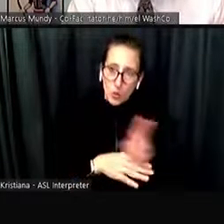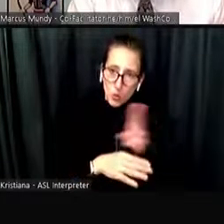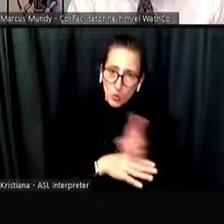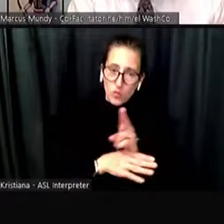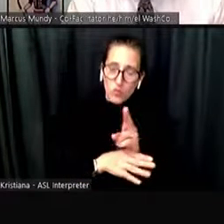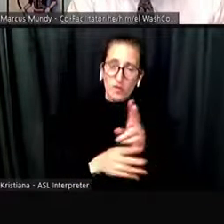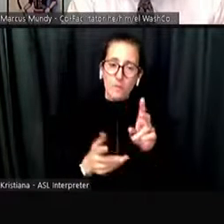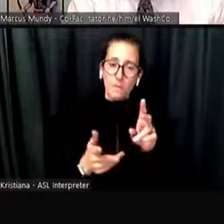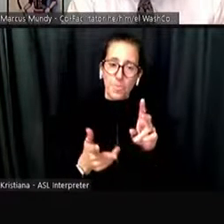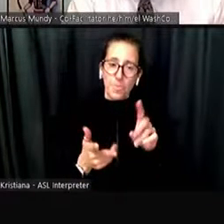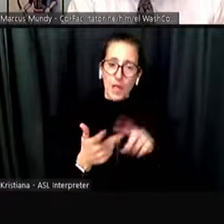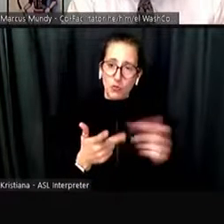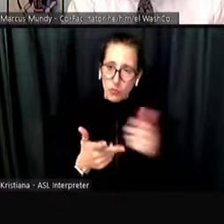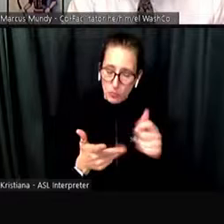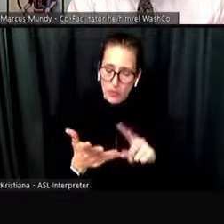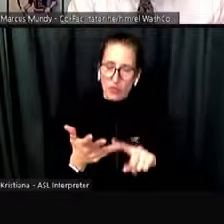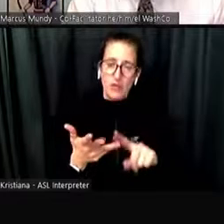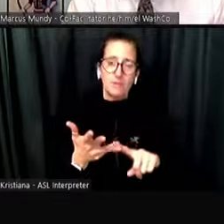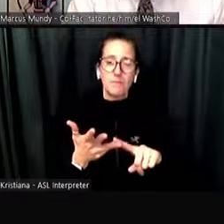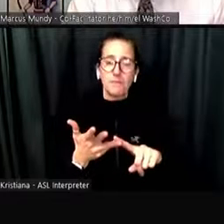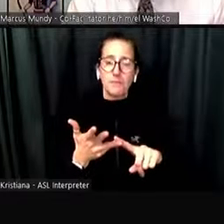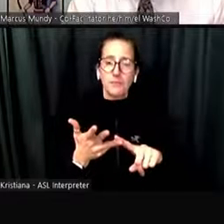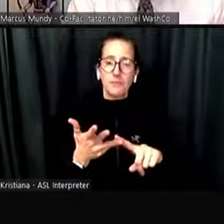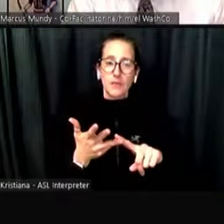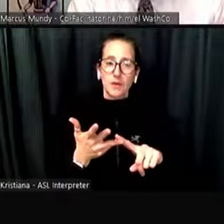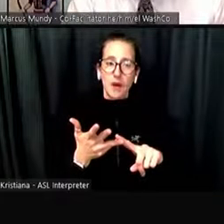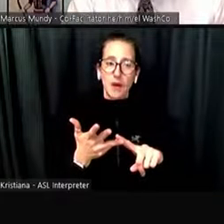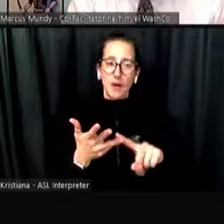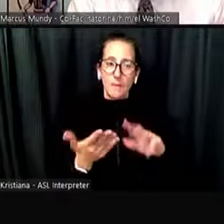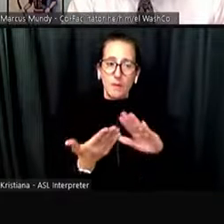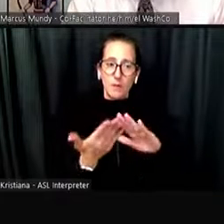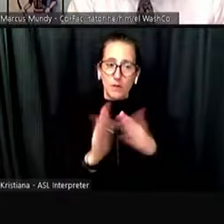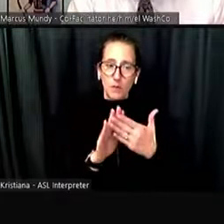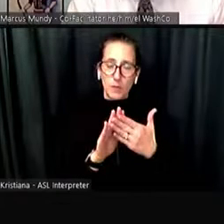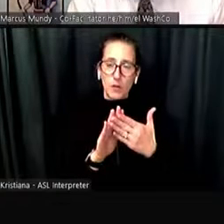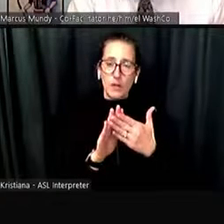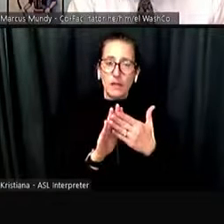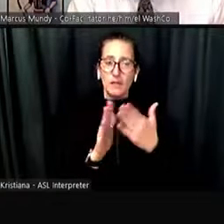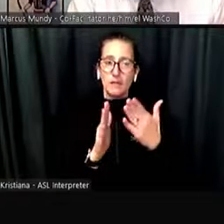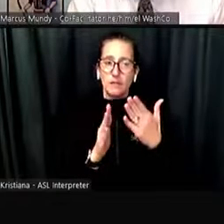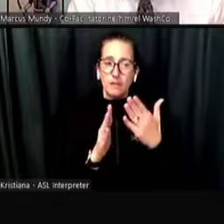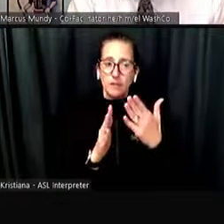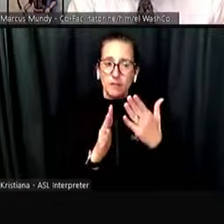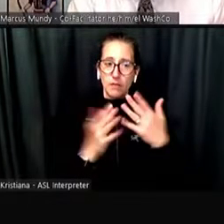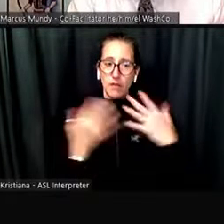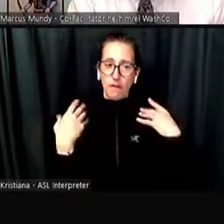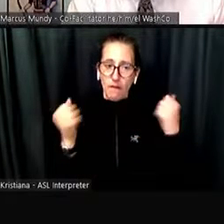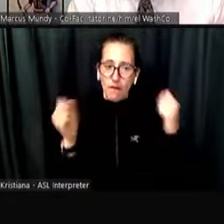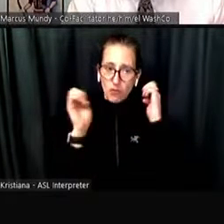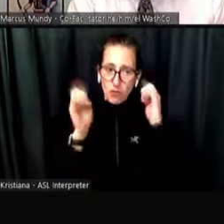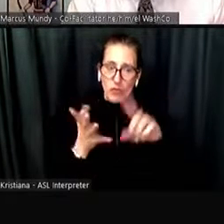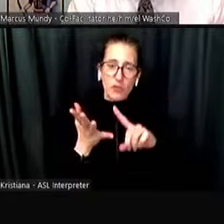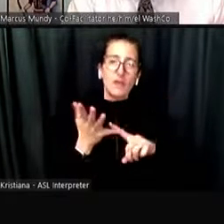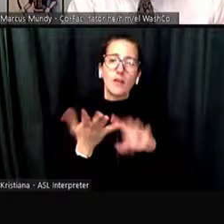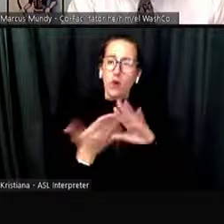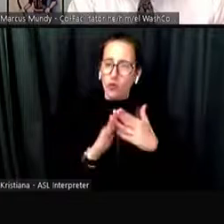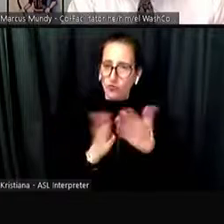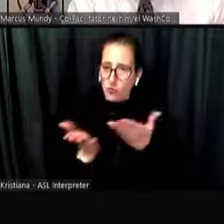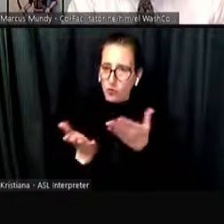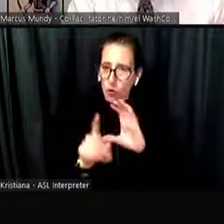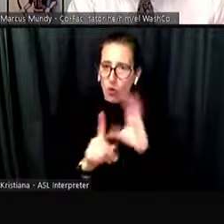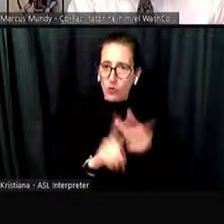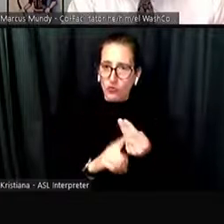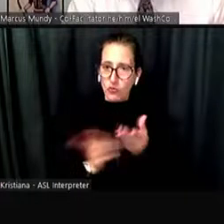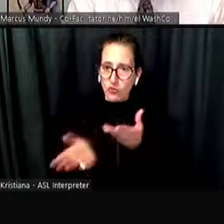services that we're protecting, and the budget reflects that. And in addition to that, we do have priorities that has been